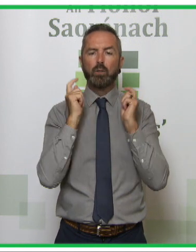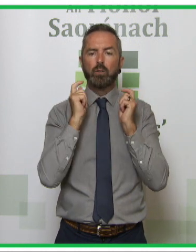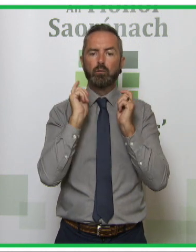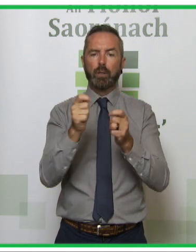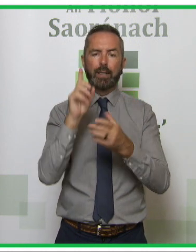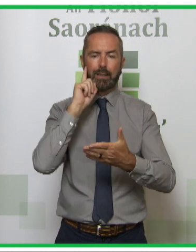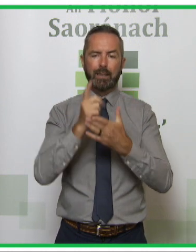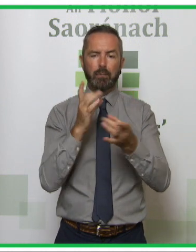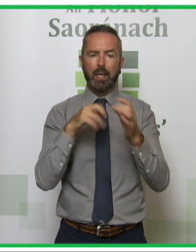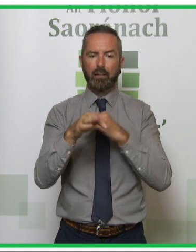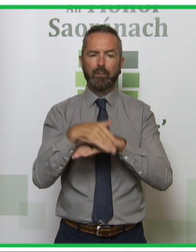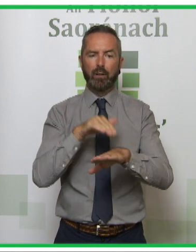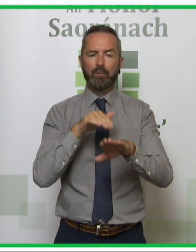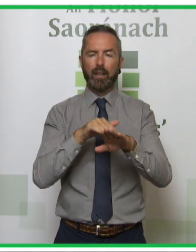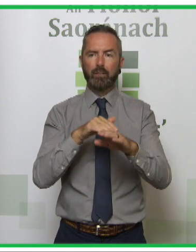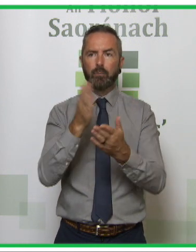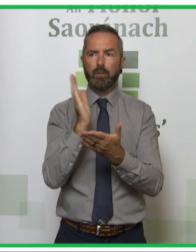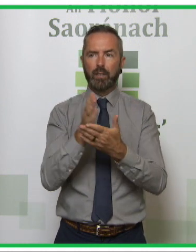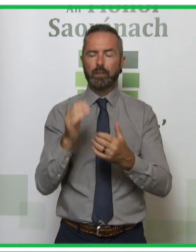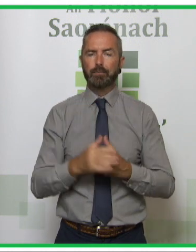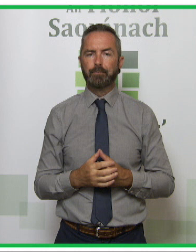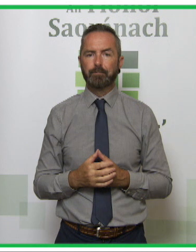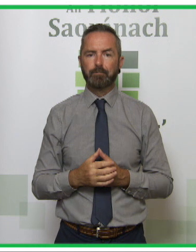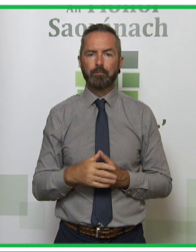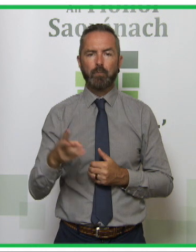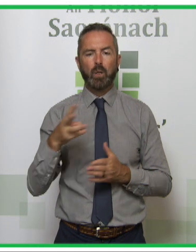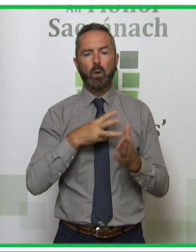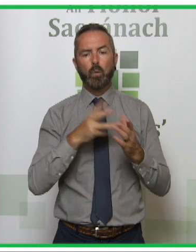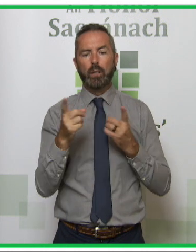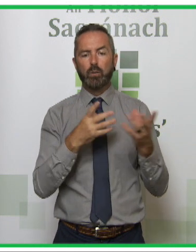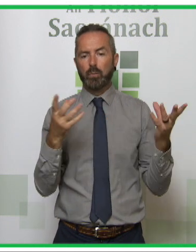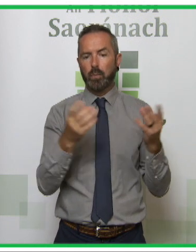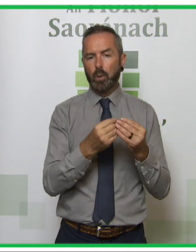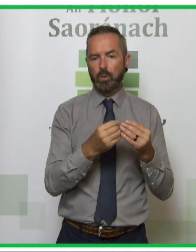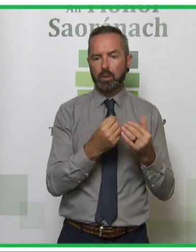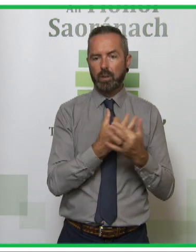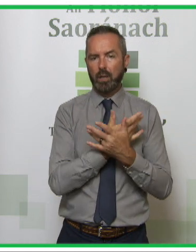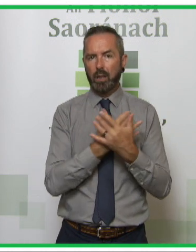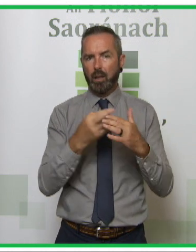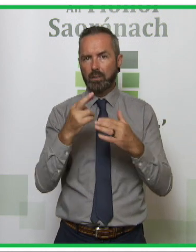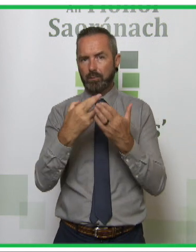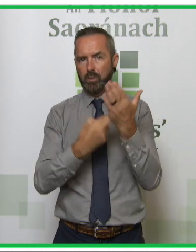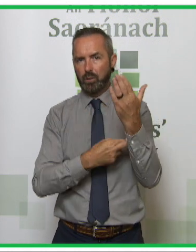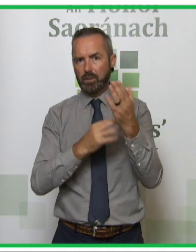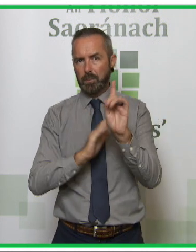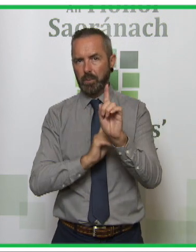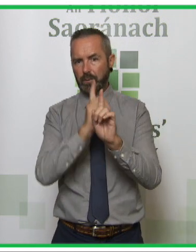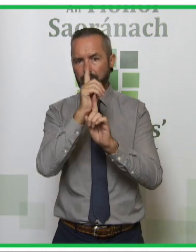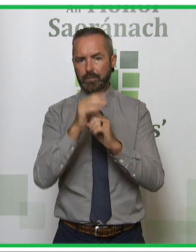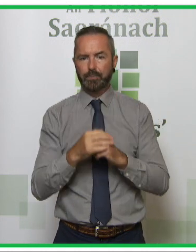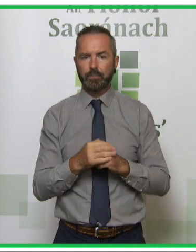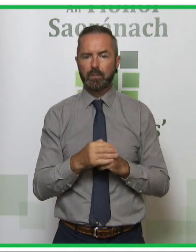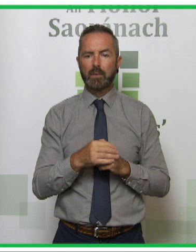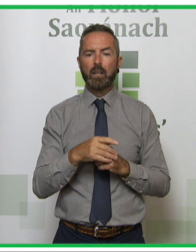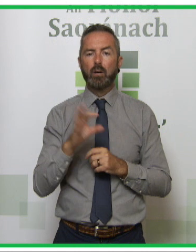makers in effective prevention. And what we saw there when they did both in tandem, there was much better results. And that goes back to that point Gregor made about having